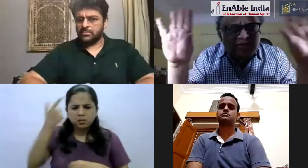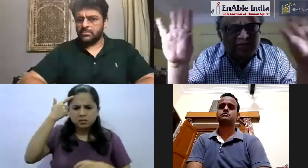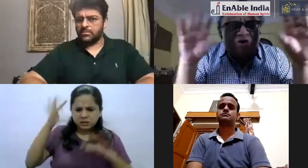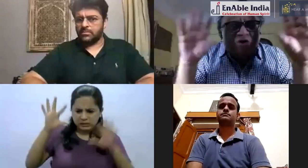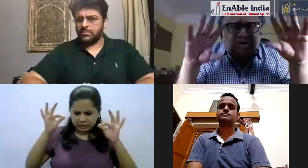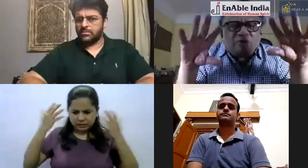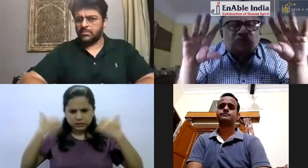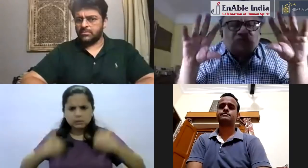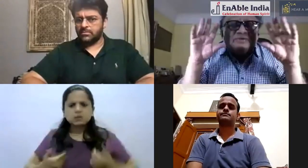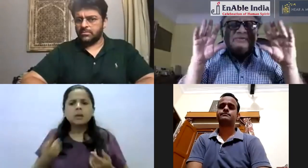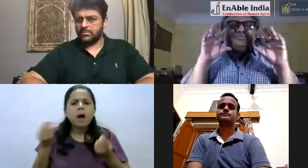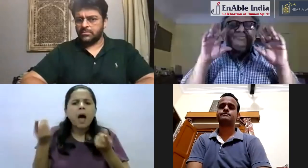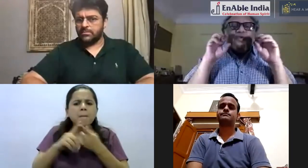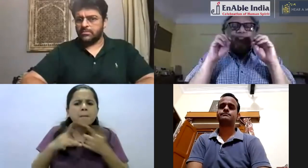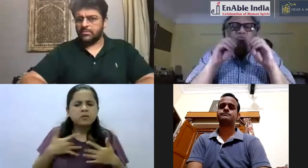there is a lot of